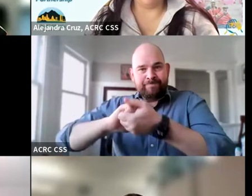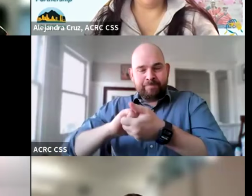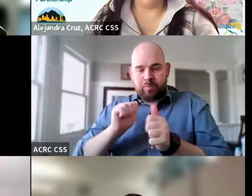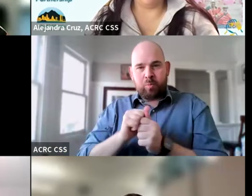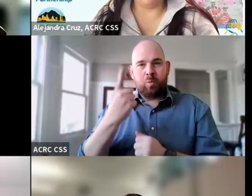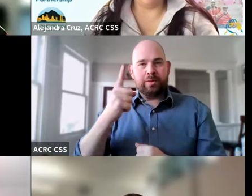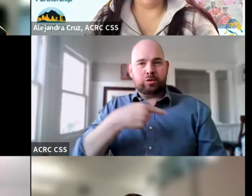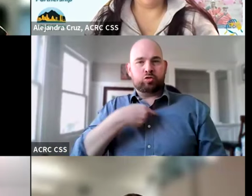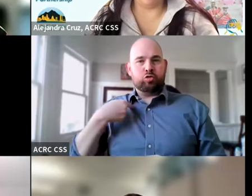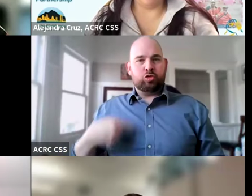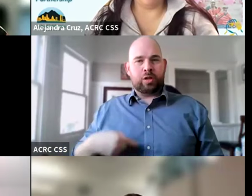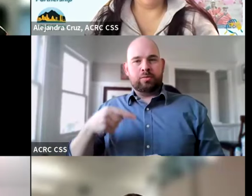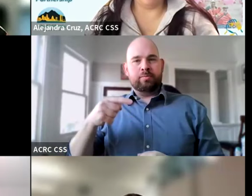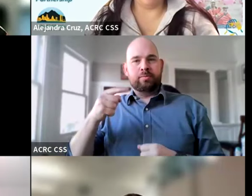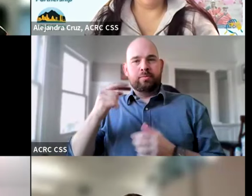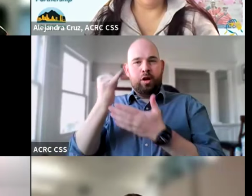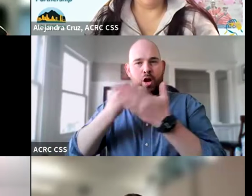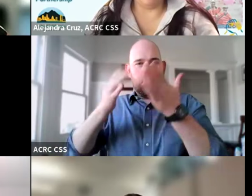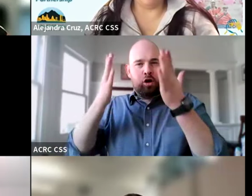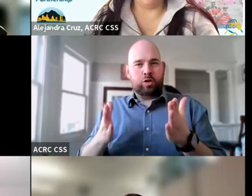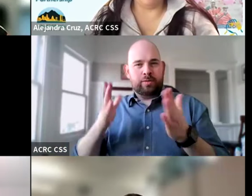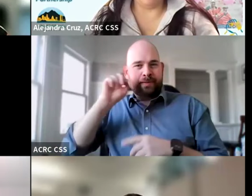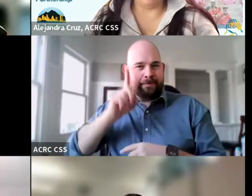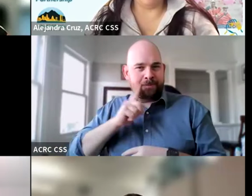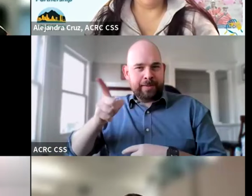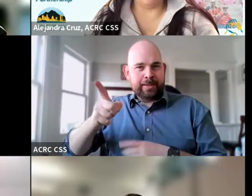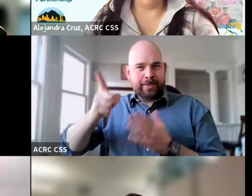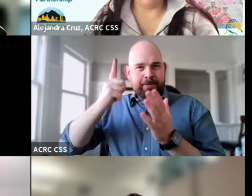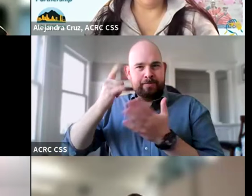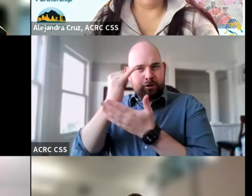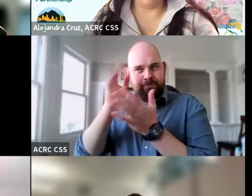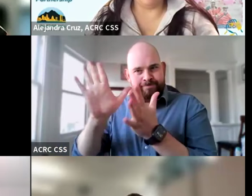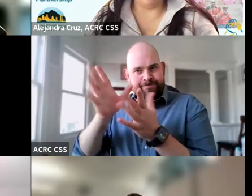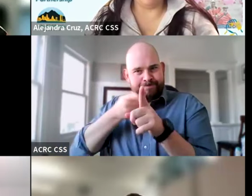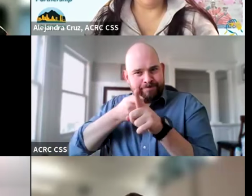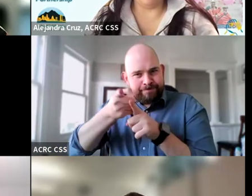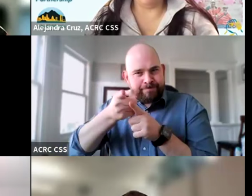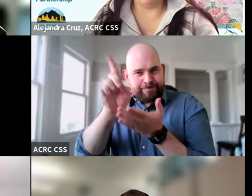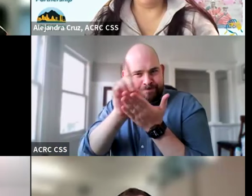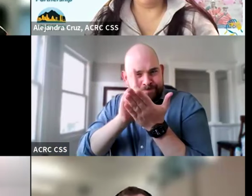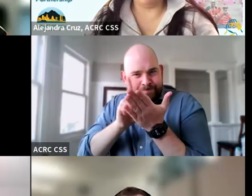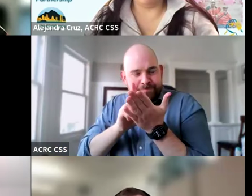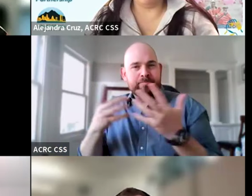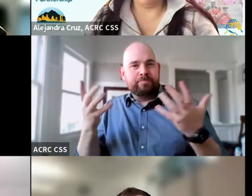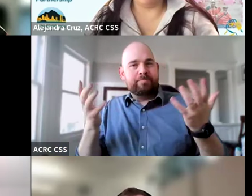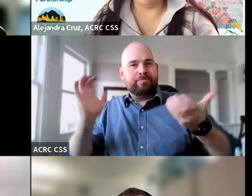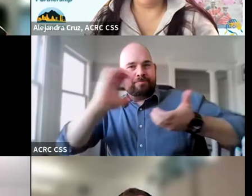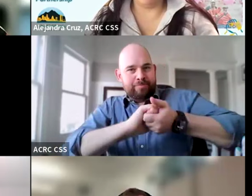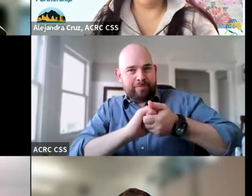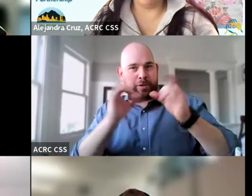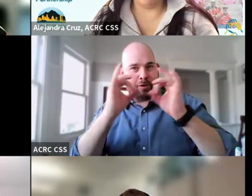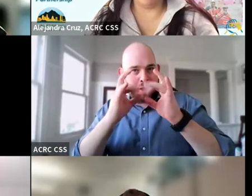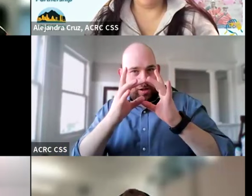So this is a mug from Starbucks, and they collaborated with a Chinese artist who is they themselves are